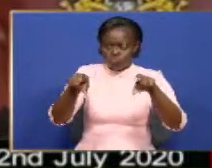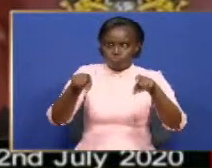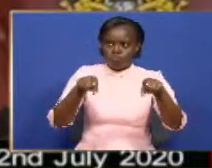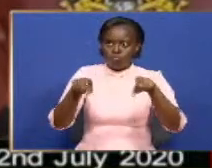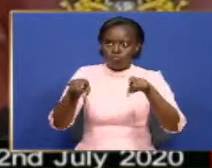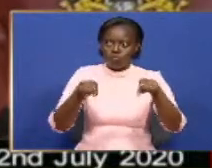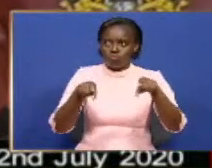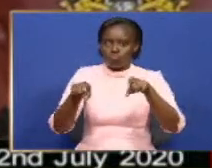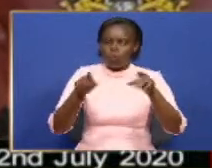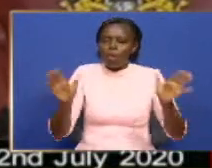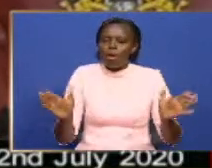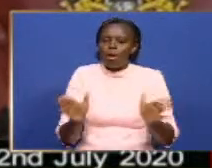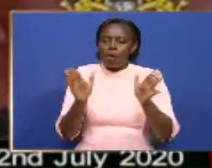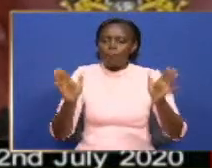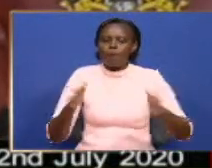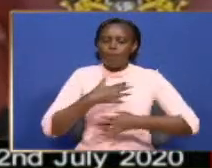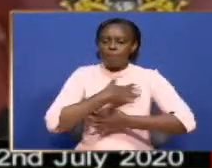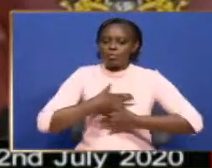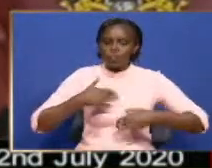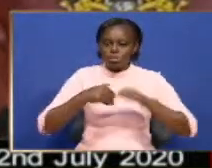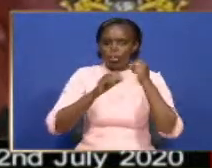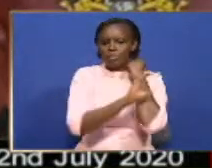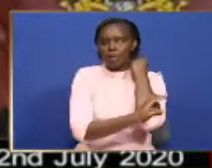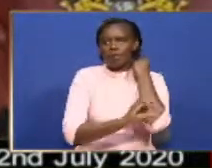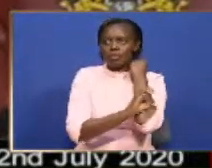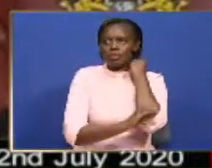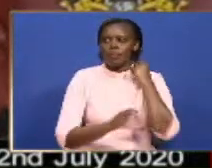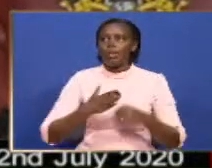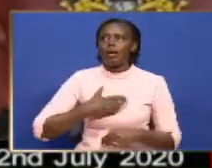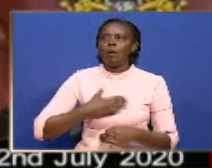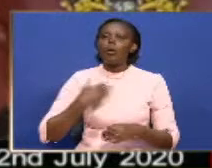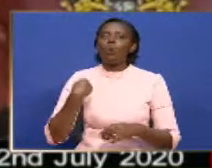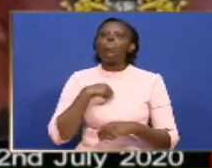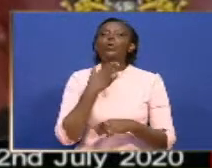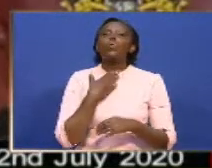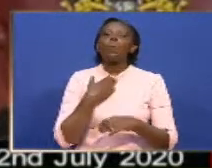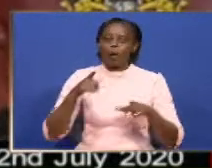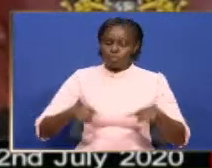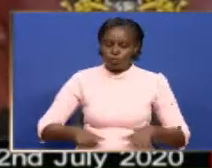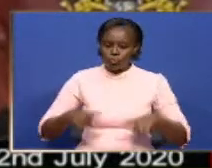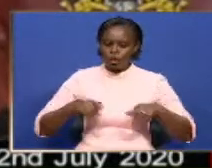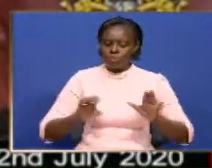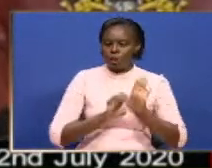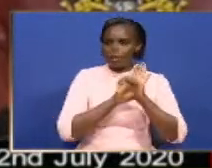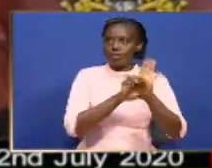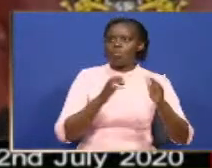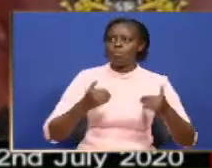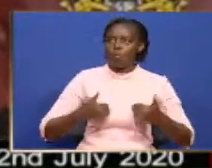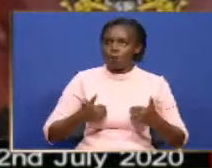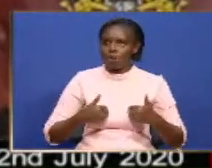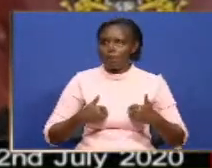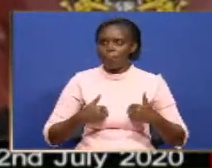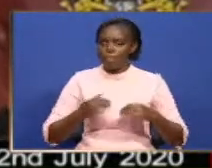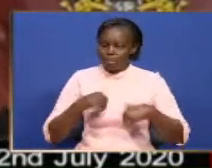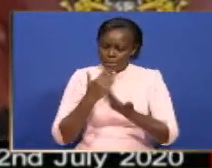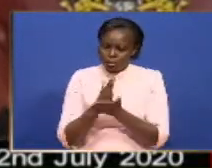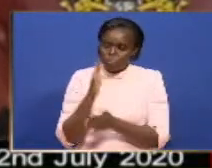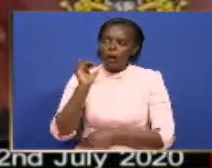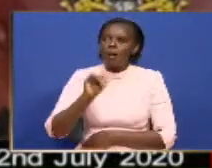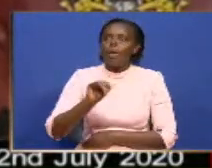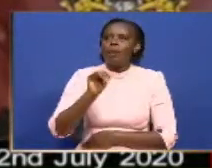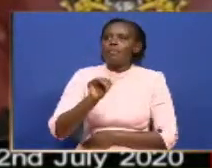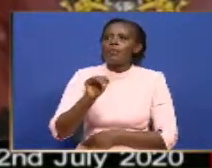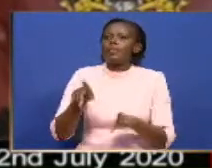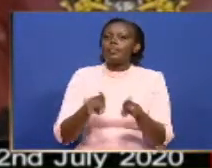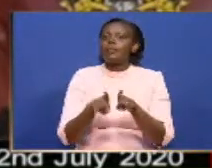the affairs of refugees in this country. We want to live as an example. We want to ensure that